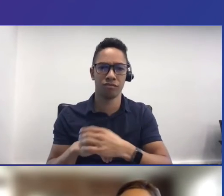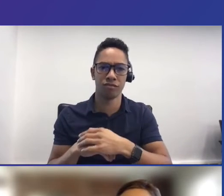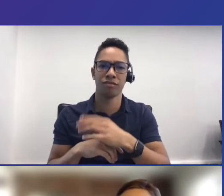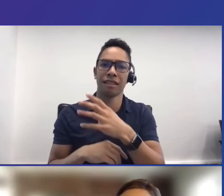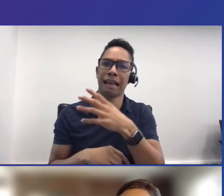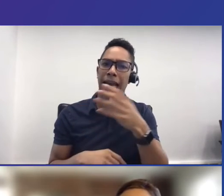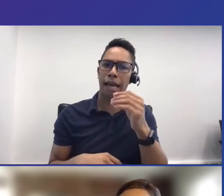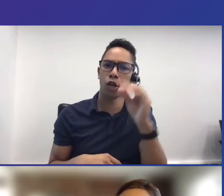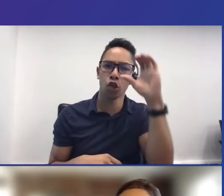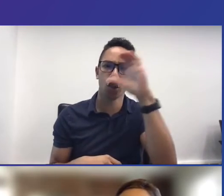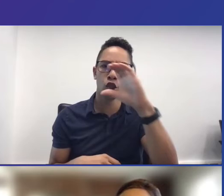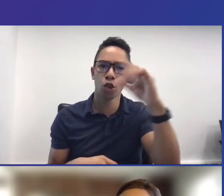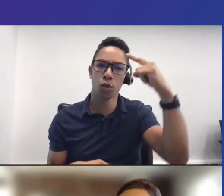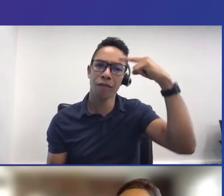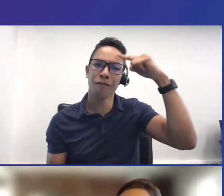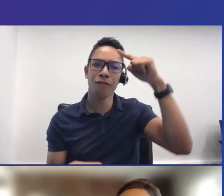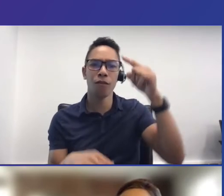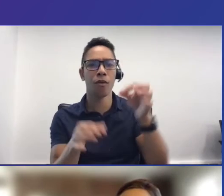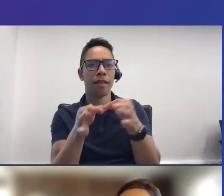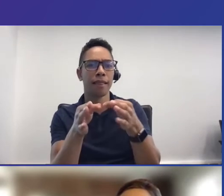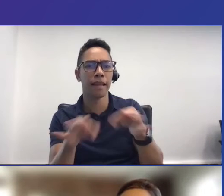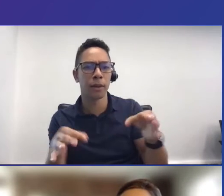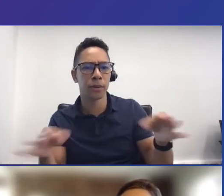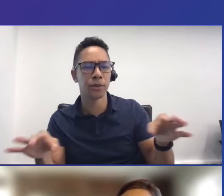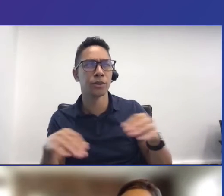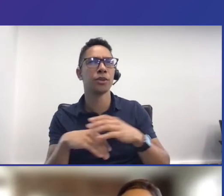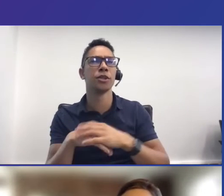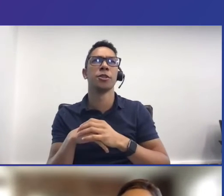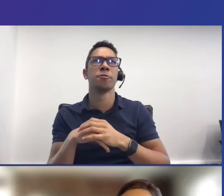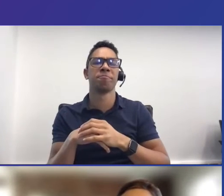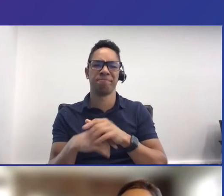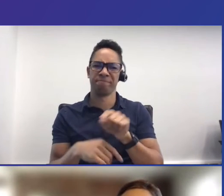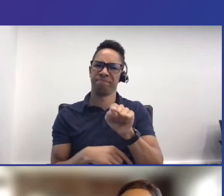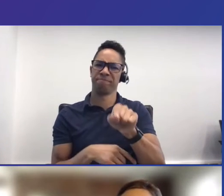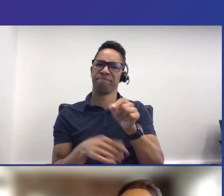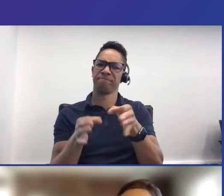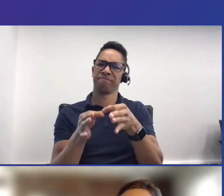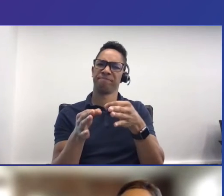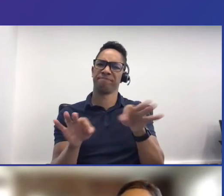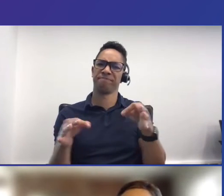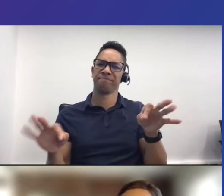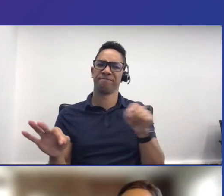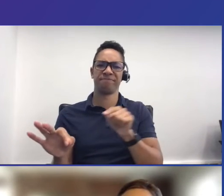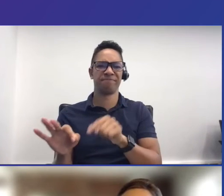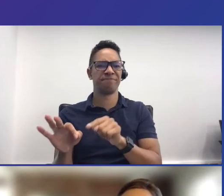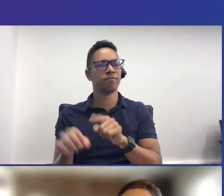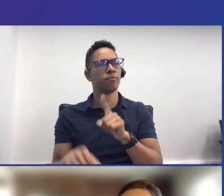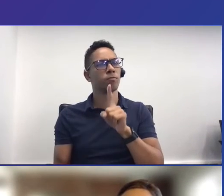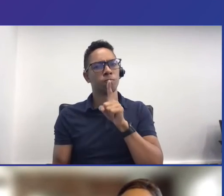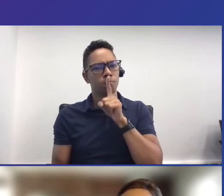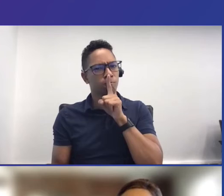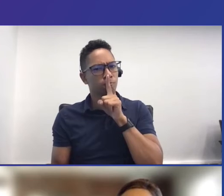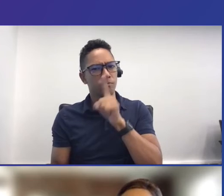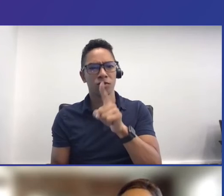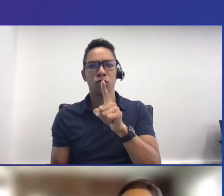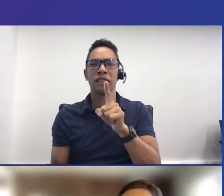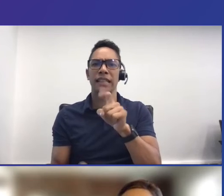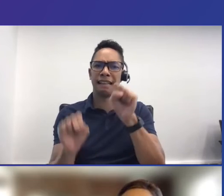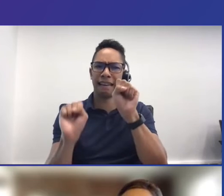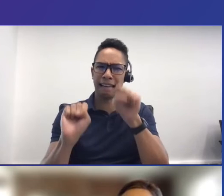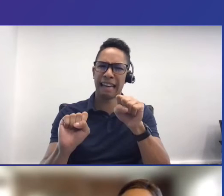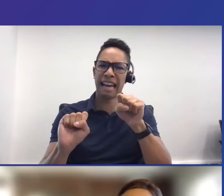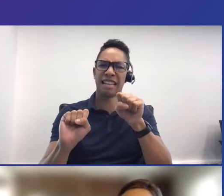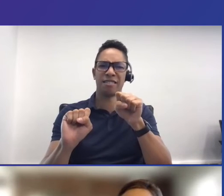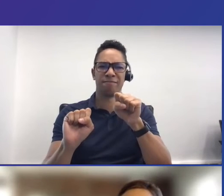for language, a language which really articulates where